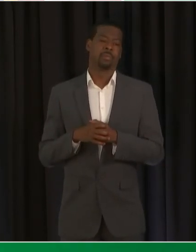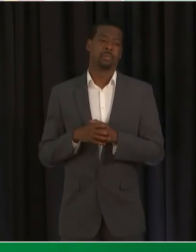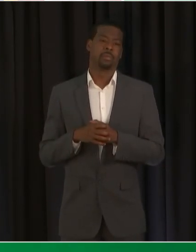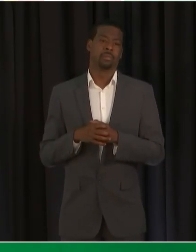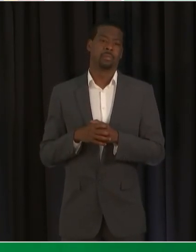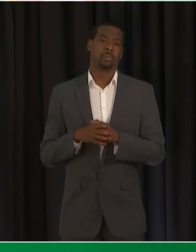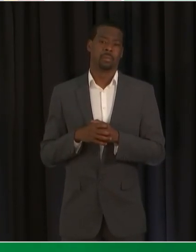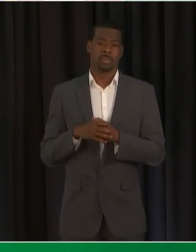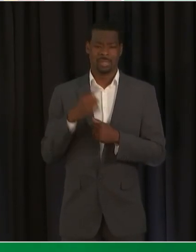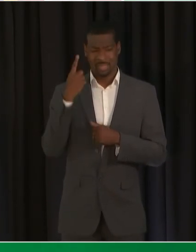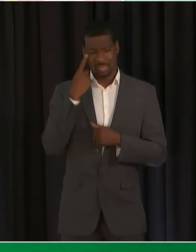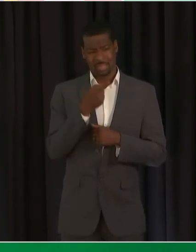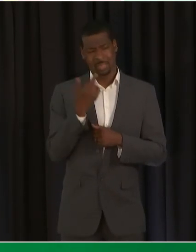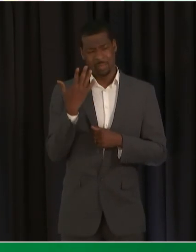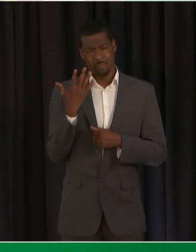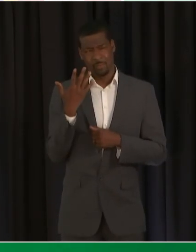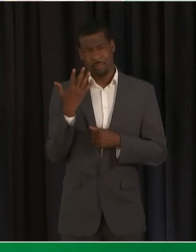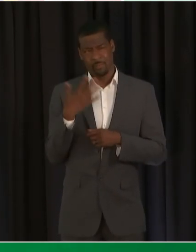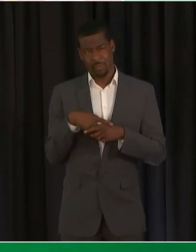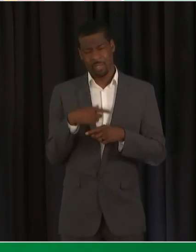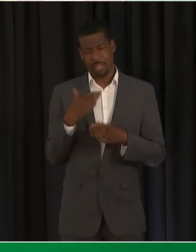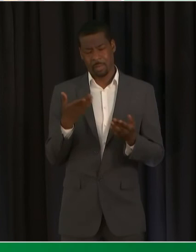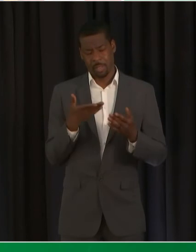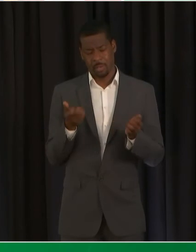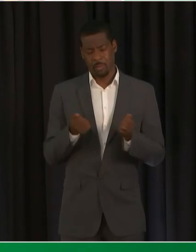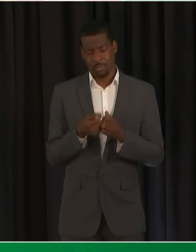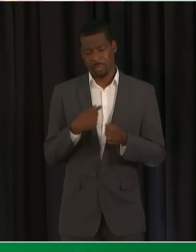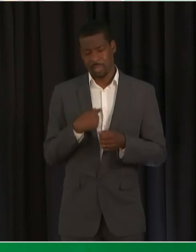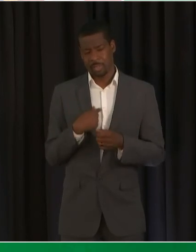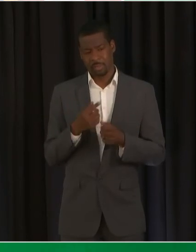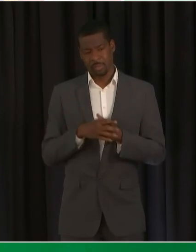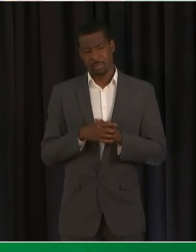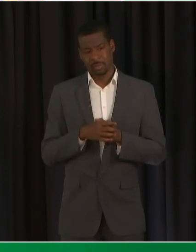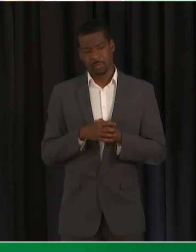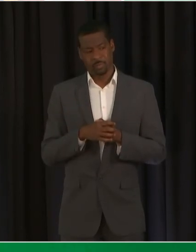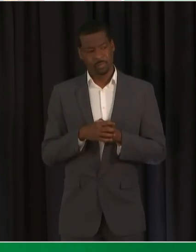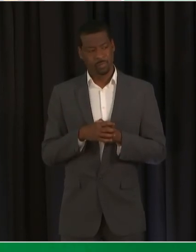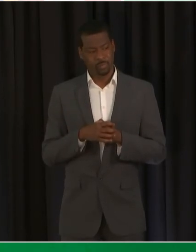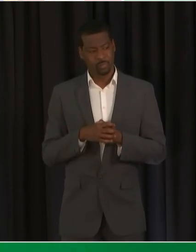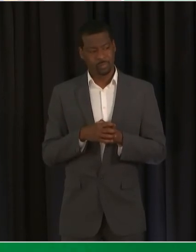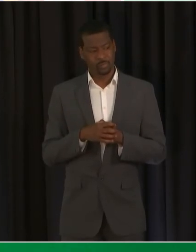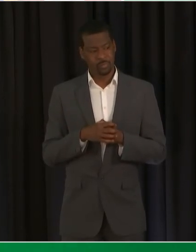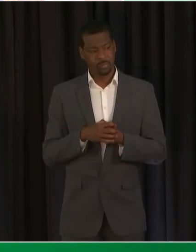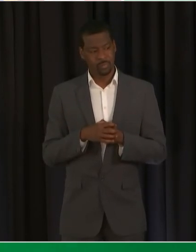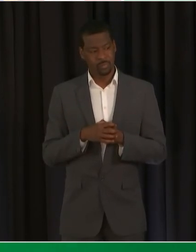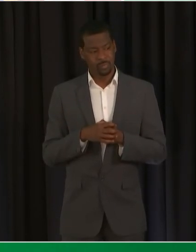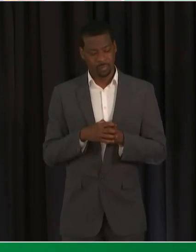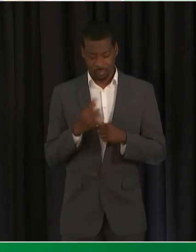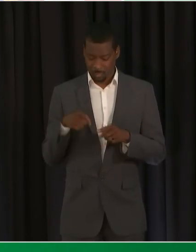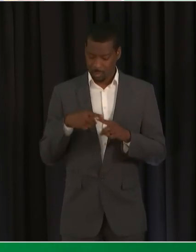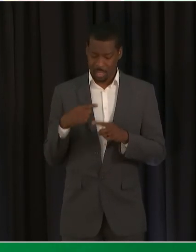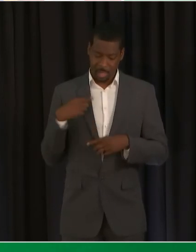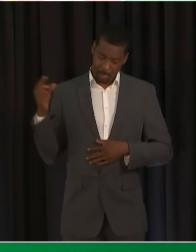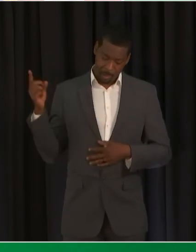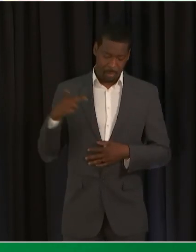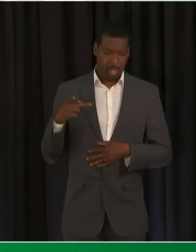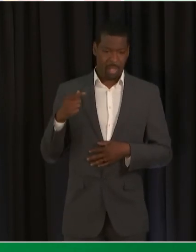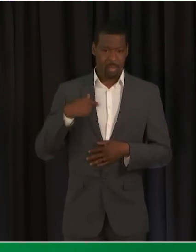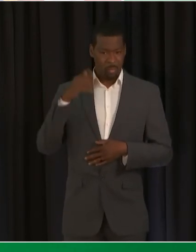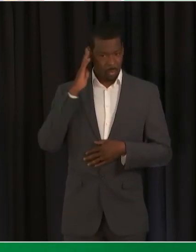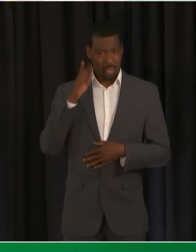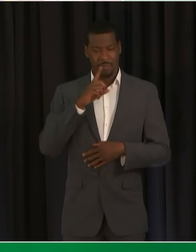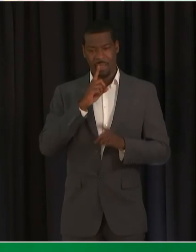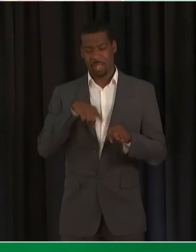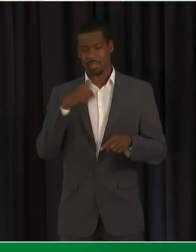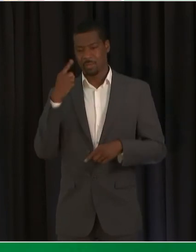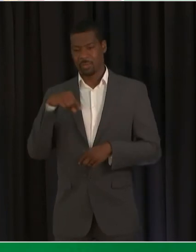I think this is your 5th appearance. This might be the first time we've stumped you. So we can also That's okay, invite. because when I come back, Yep. I'm going to